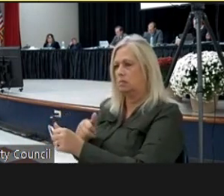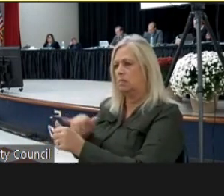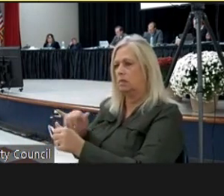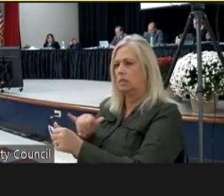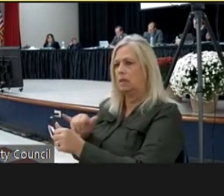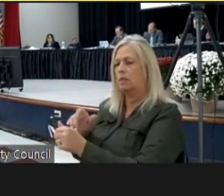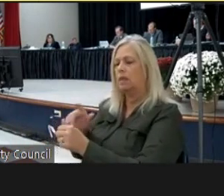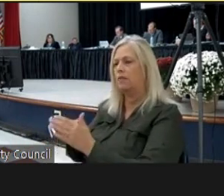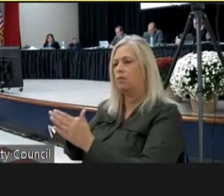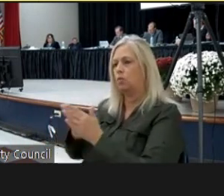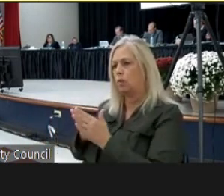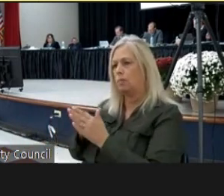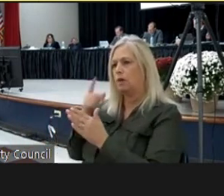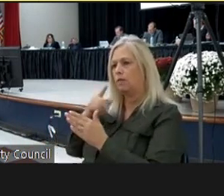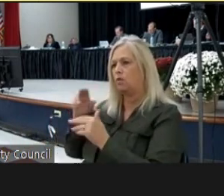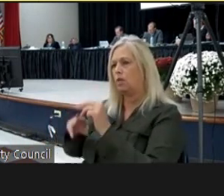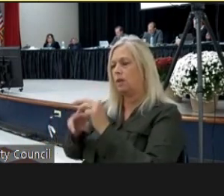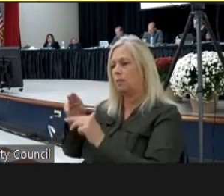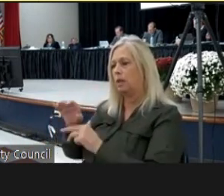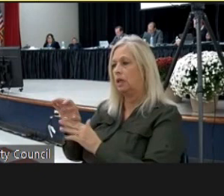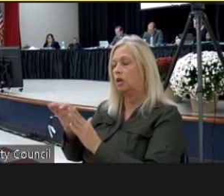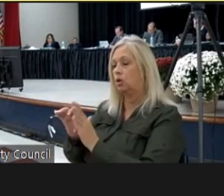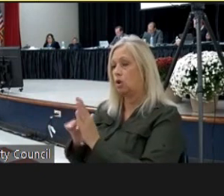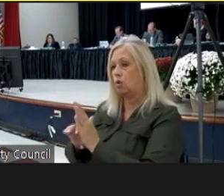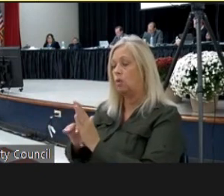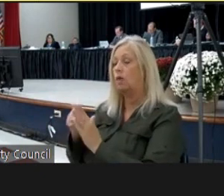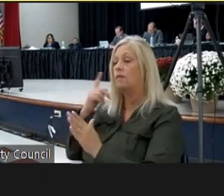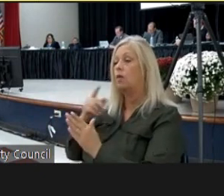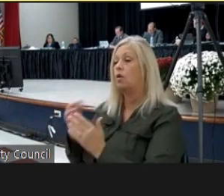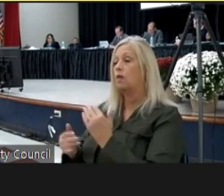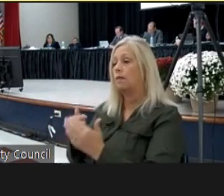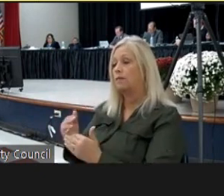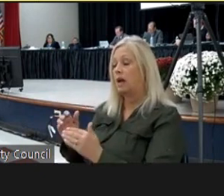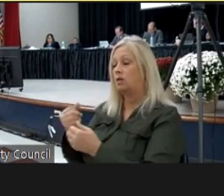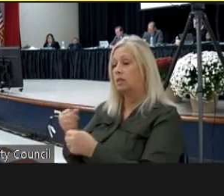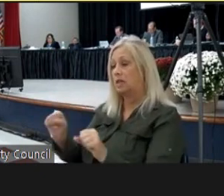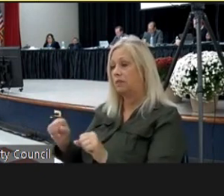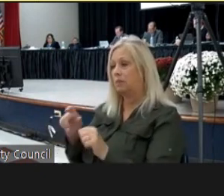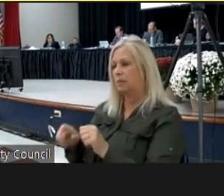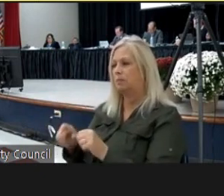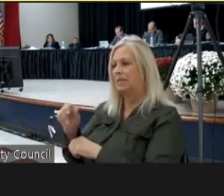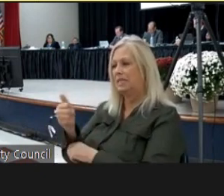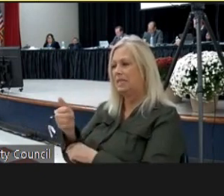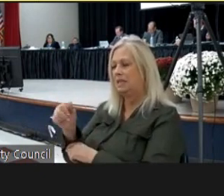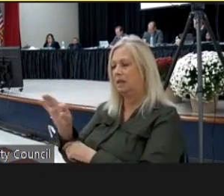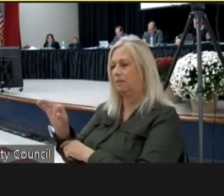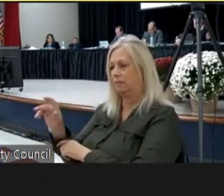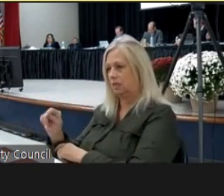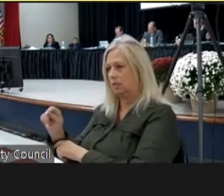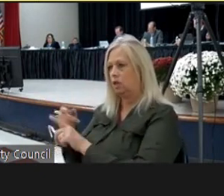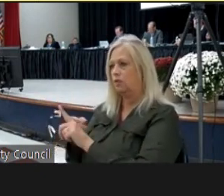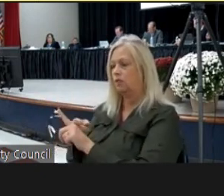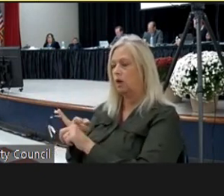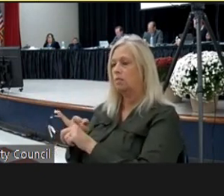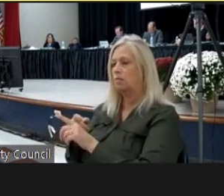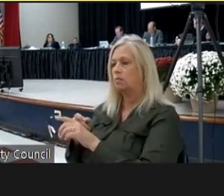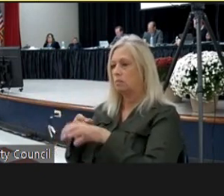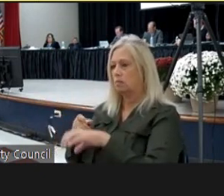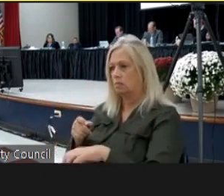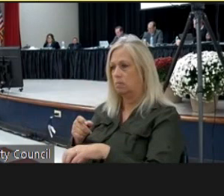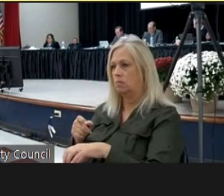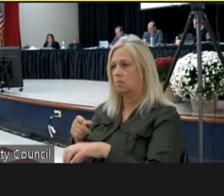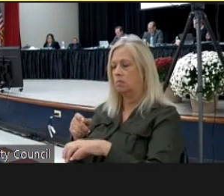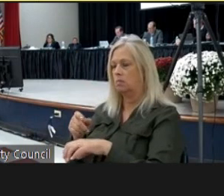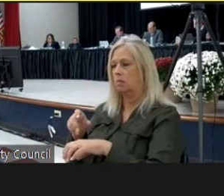requirement in the building code for fire safety that it has to be at least 10 feet from the primary structure or any other structure